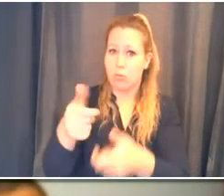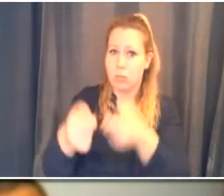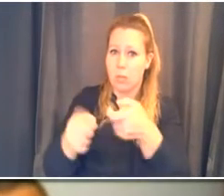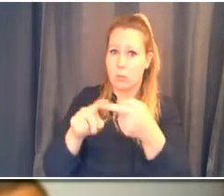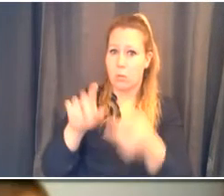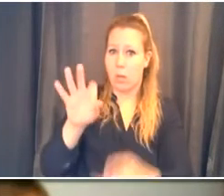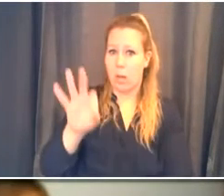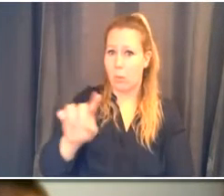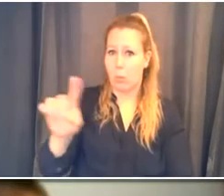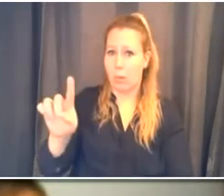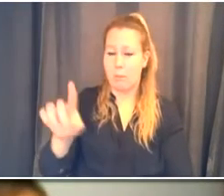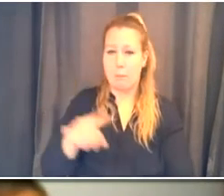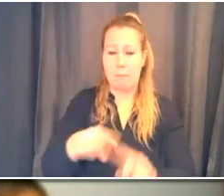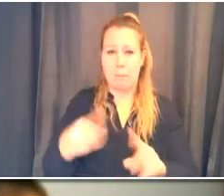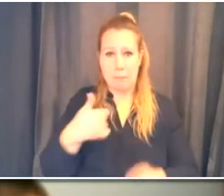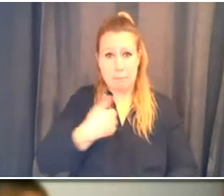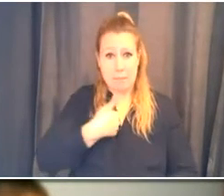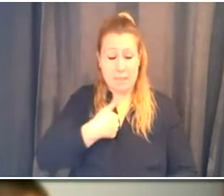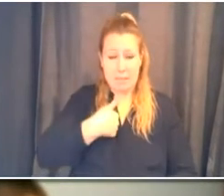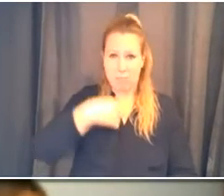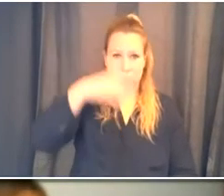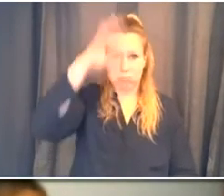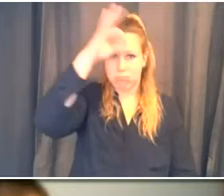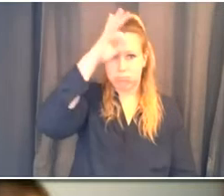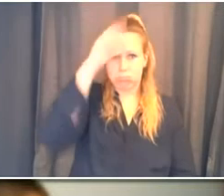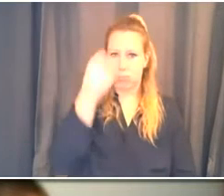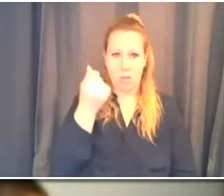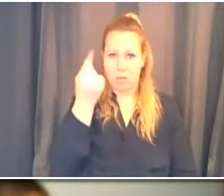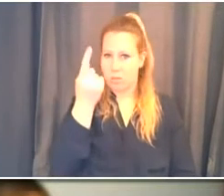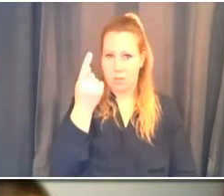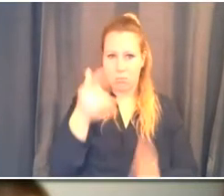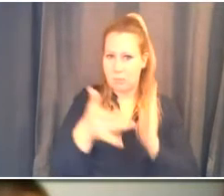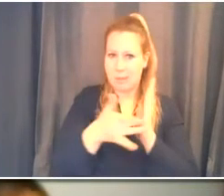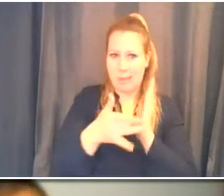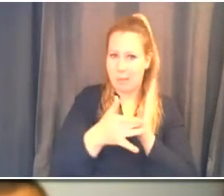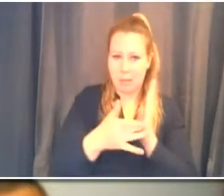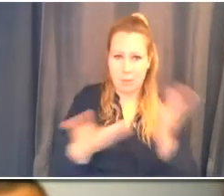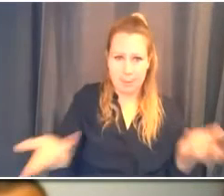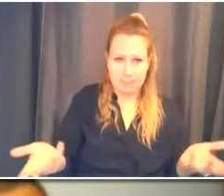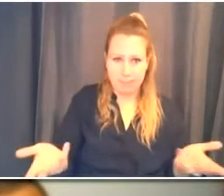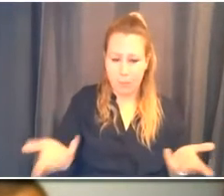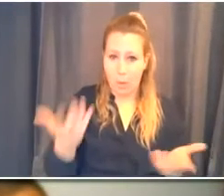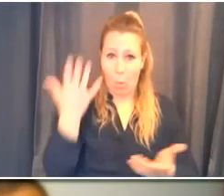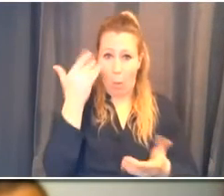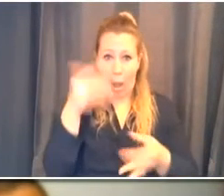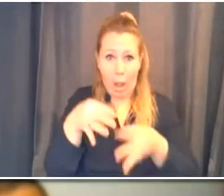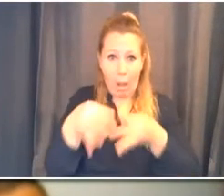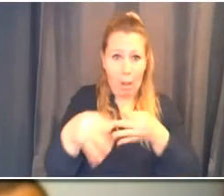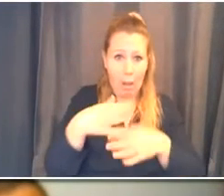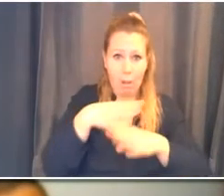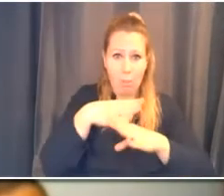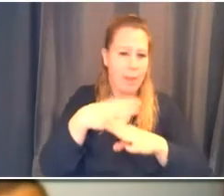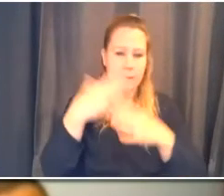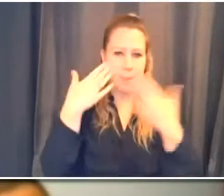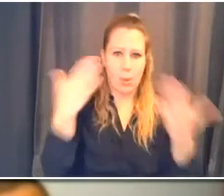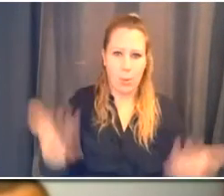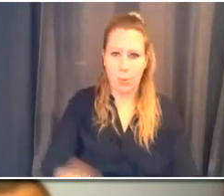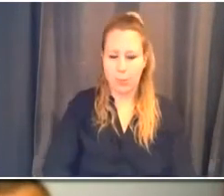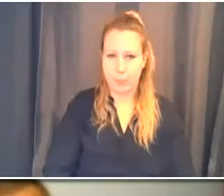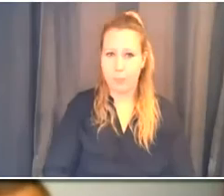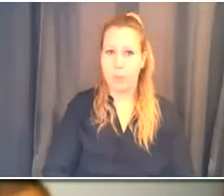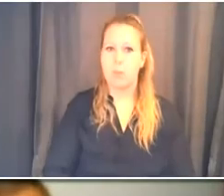standpoint yes as you mentioned there is the training piece which we have done and two uh there